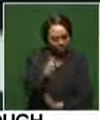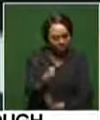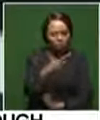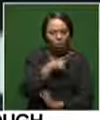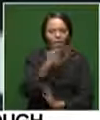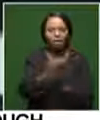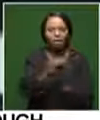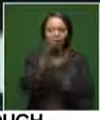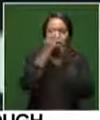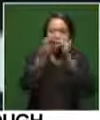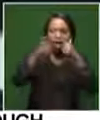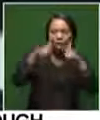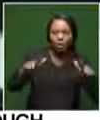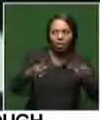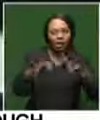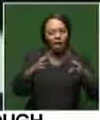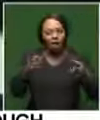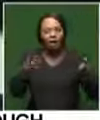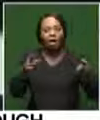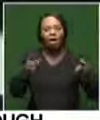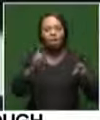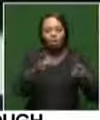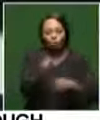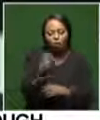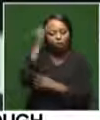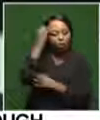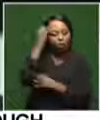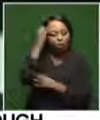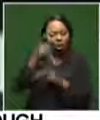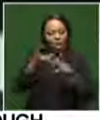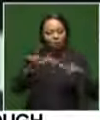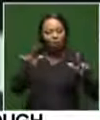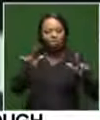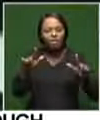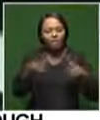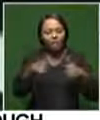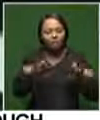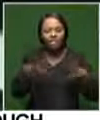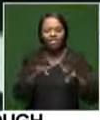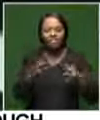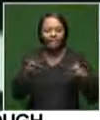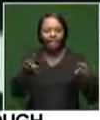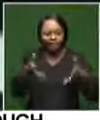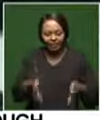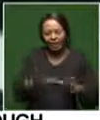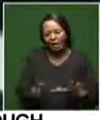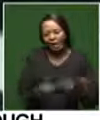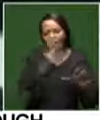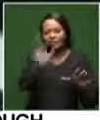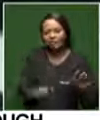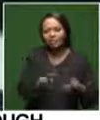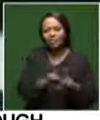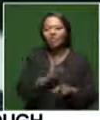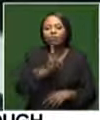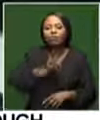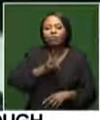languages in the continent, and we've got many sister tribes, and they can learn and improve their vocabularies in case